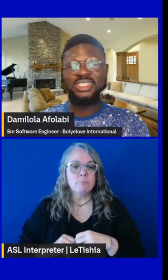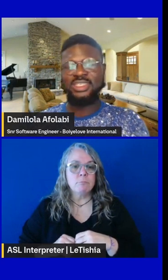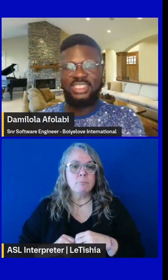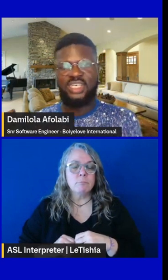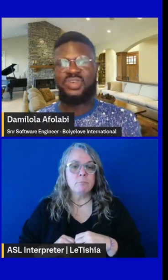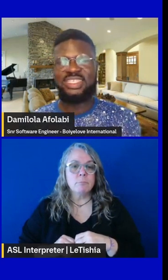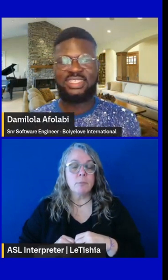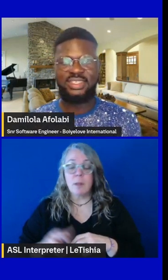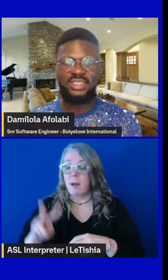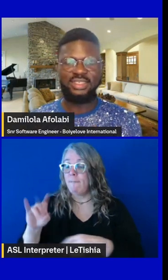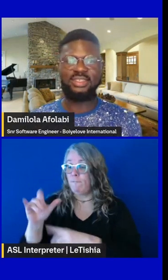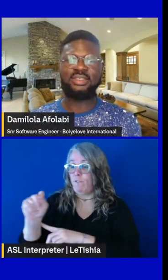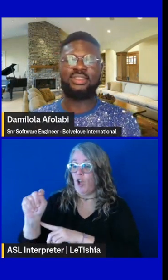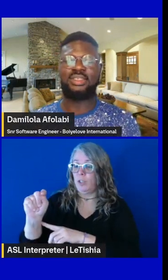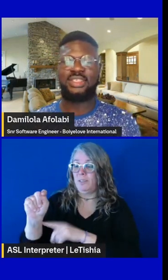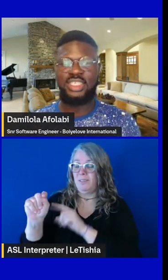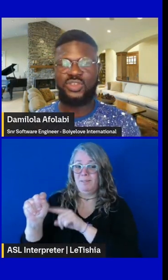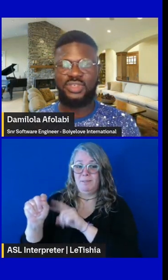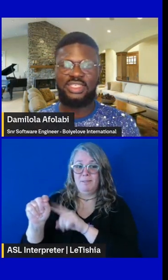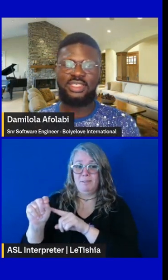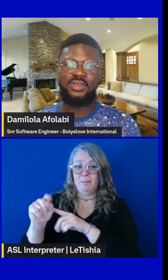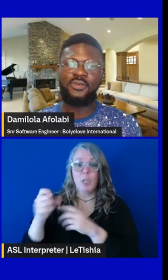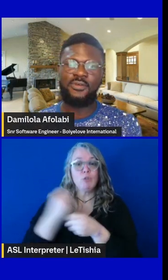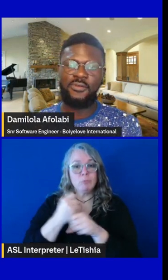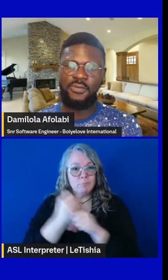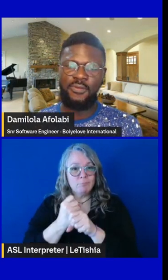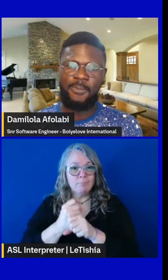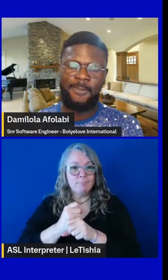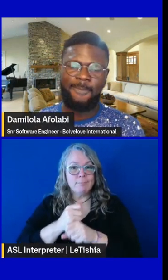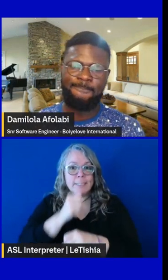So Vault generates secrets.